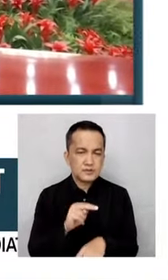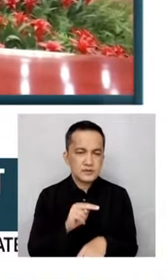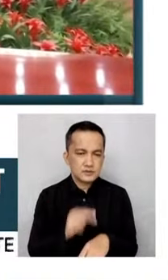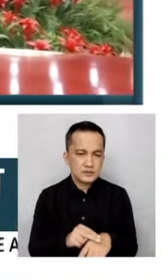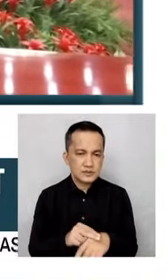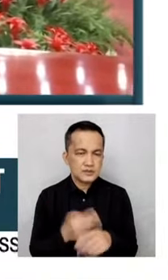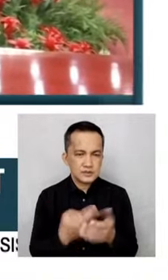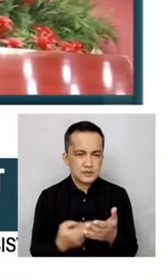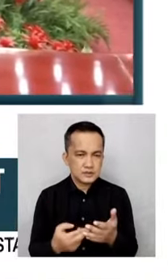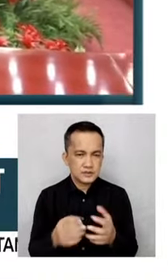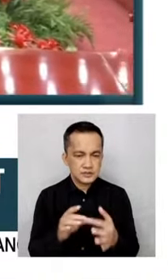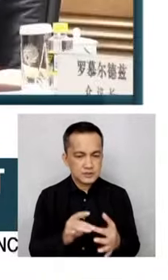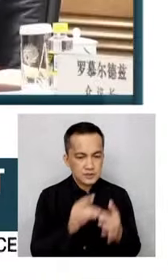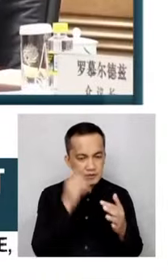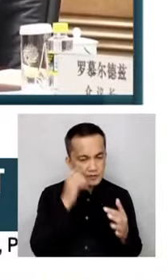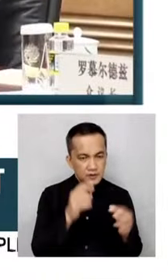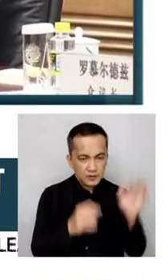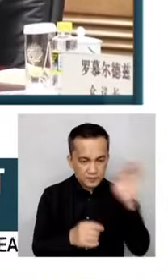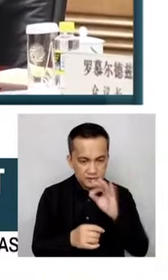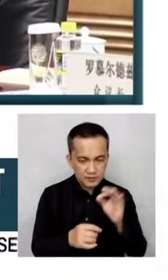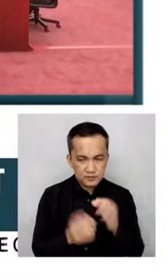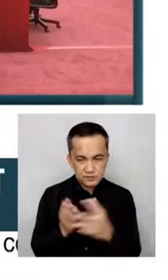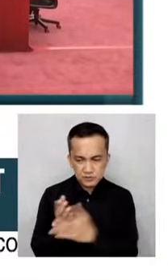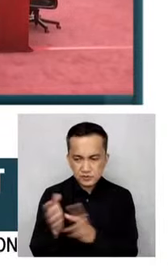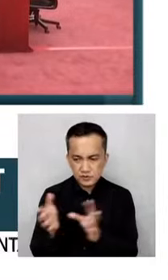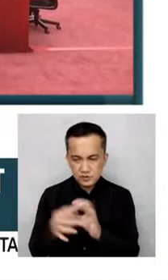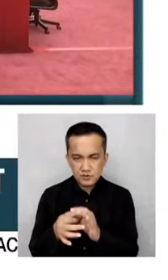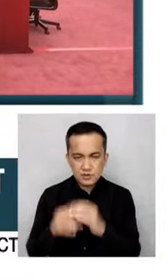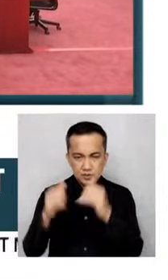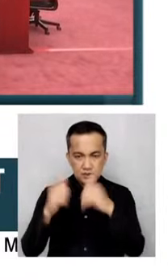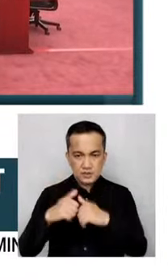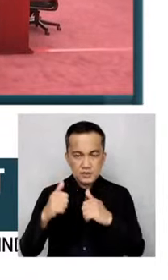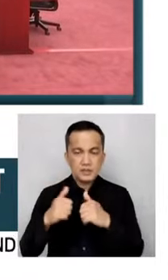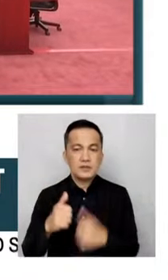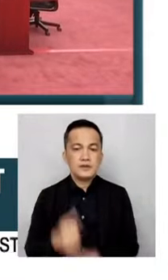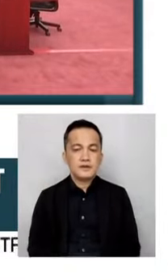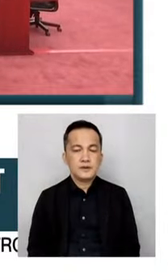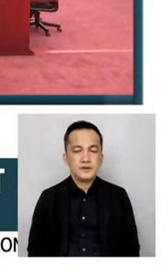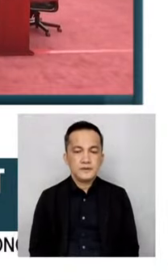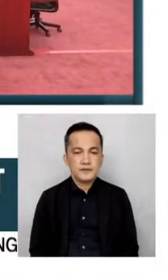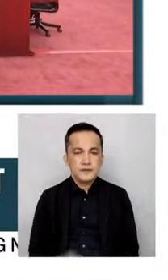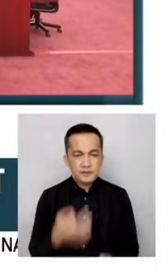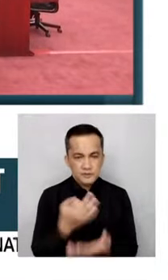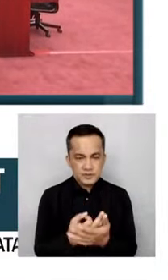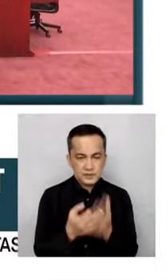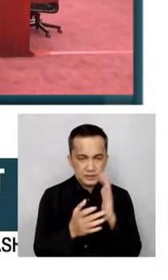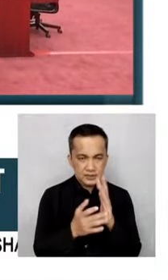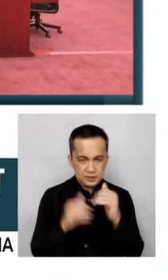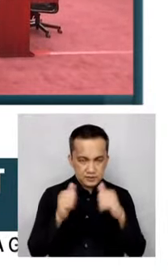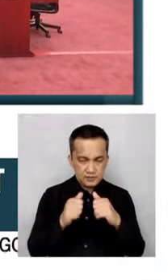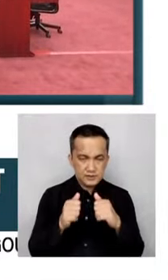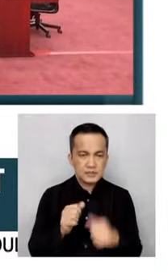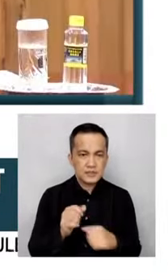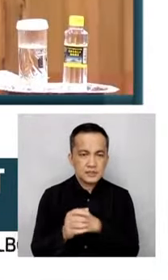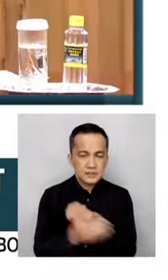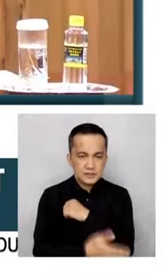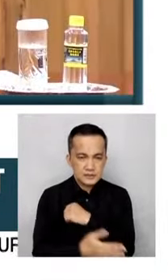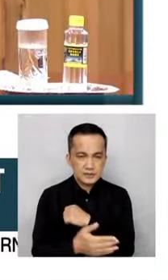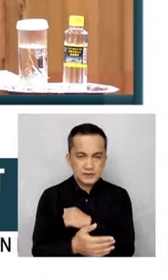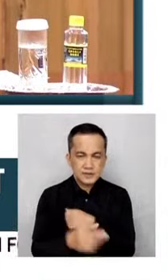for Filipinos and only through entering with joint venture agreements or financial technical agreements with the state can private